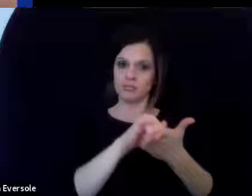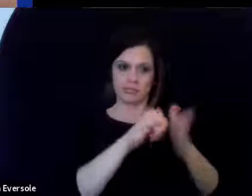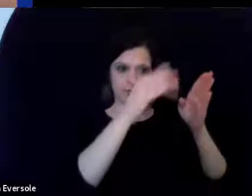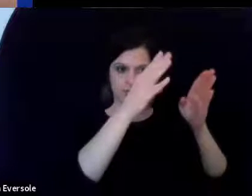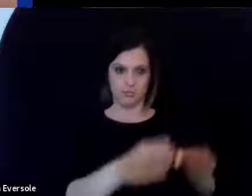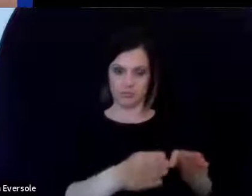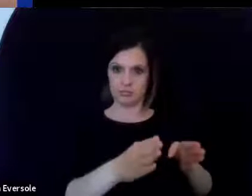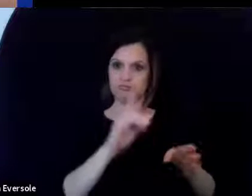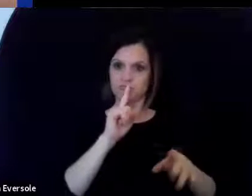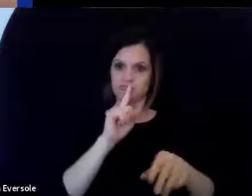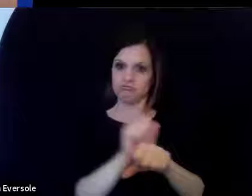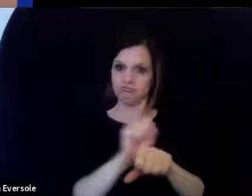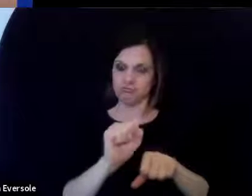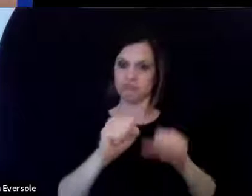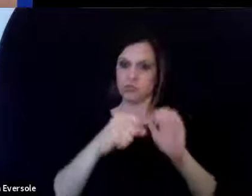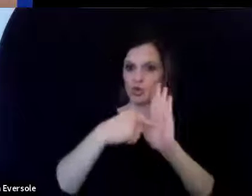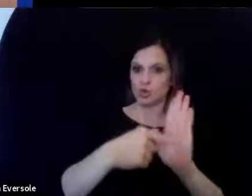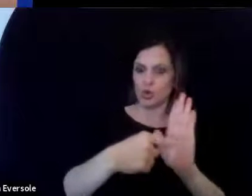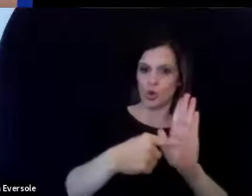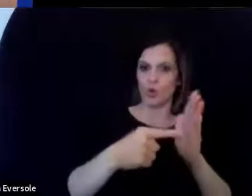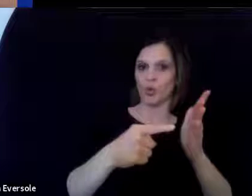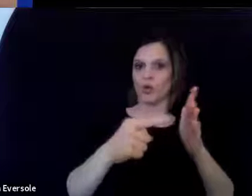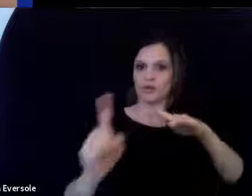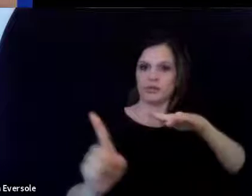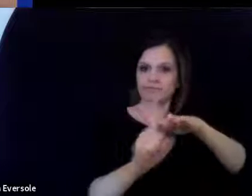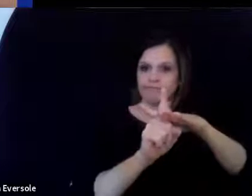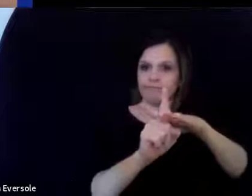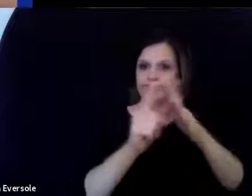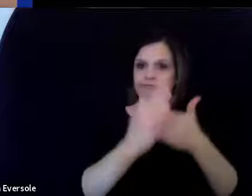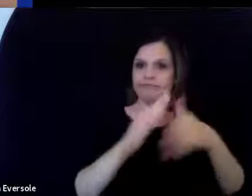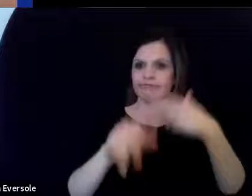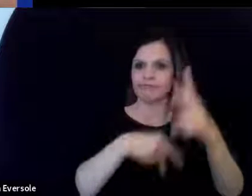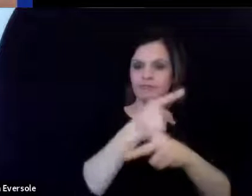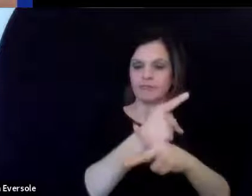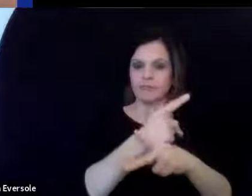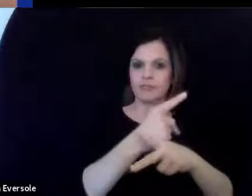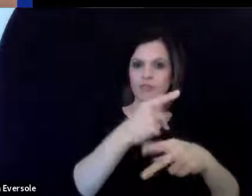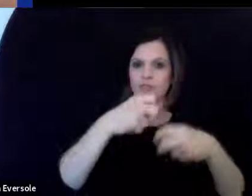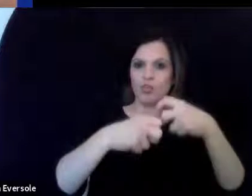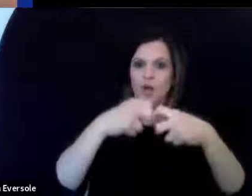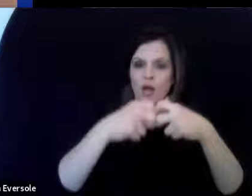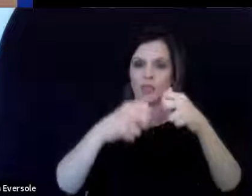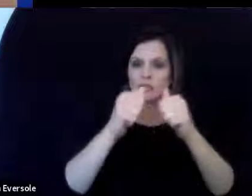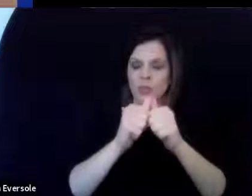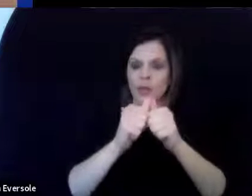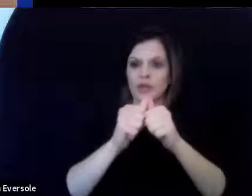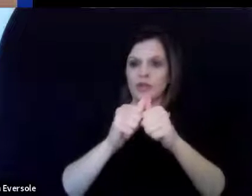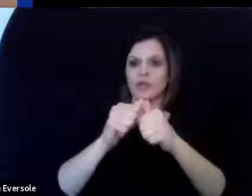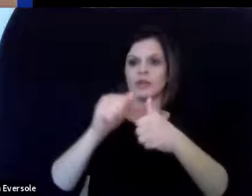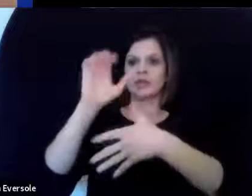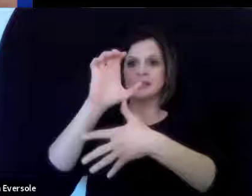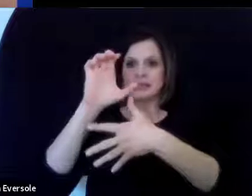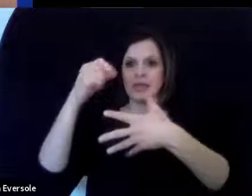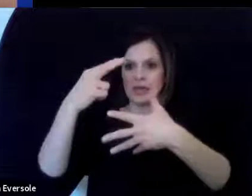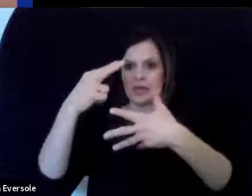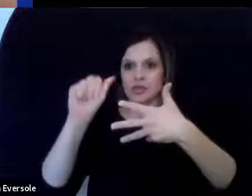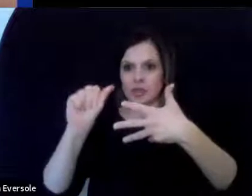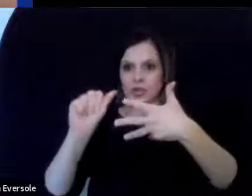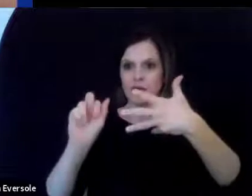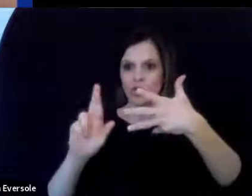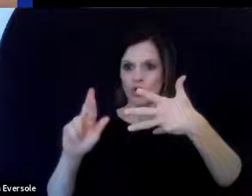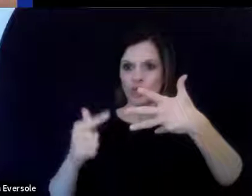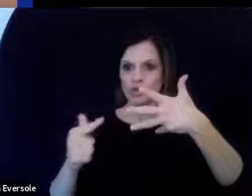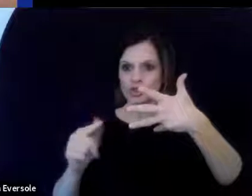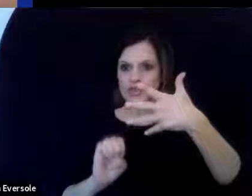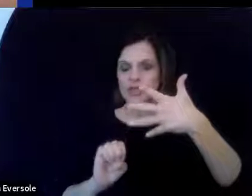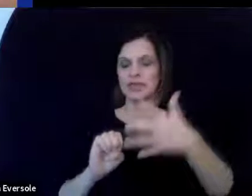some kind of issue or problem or impairment in all 6 of those letters that make up the acronym, we need to